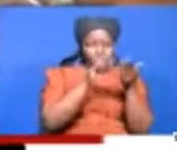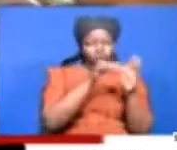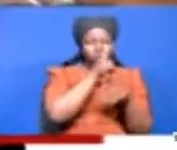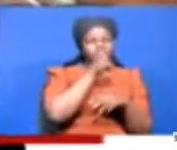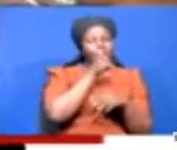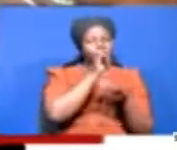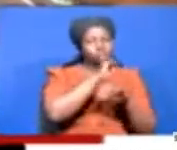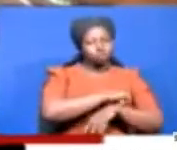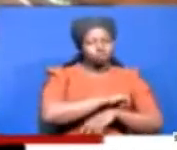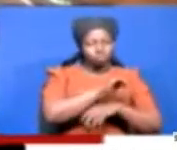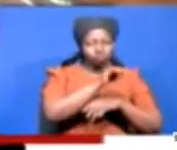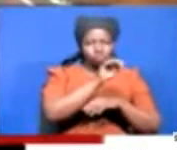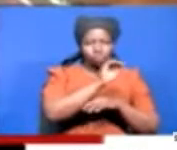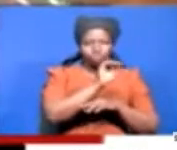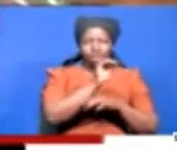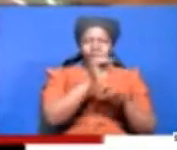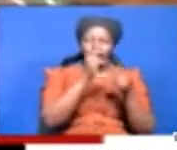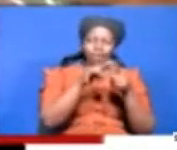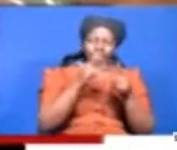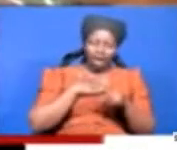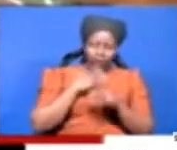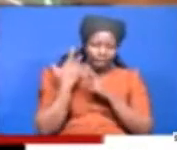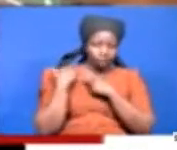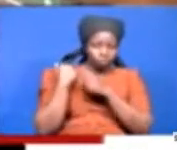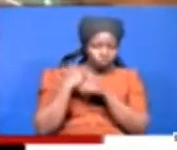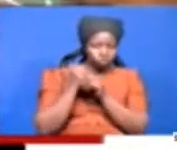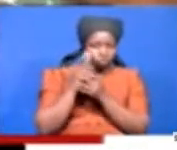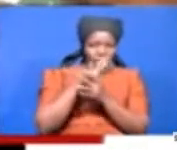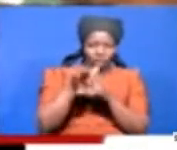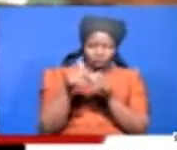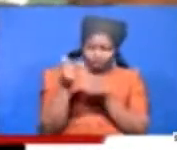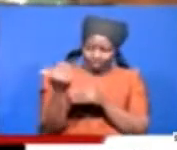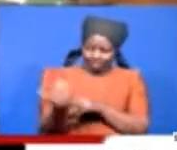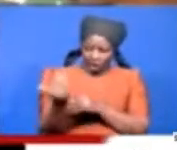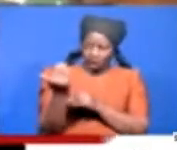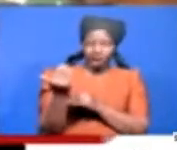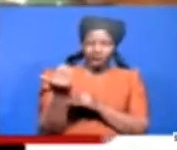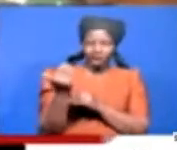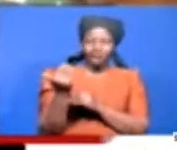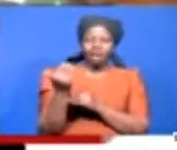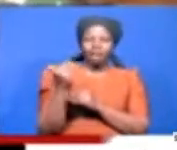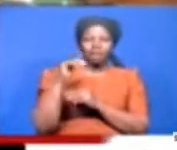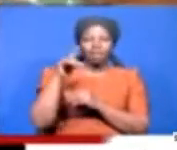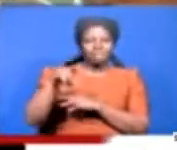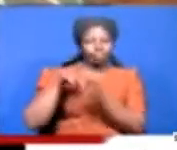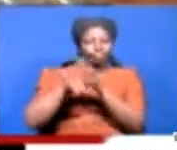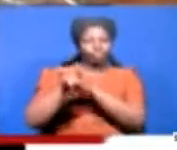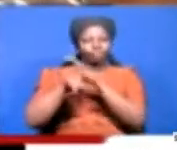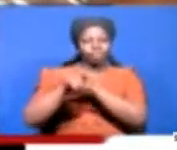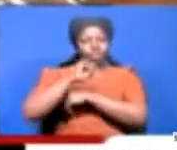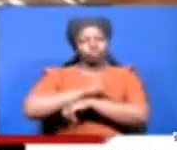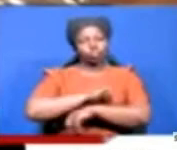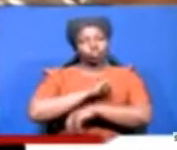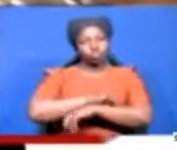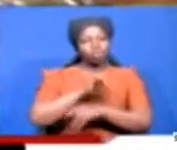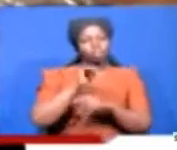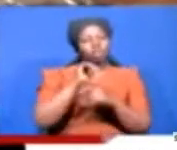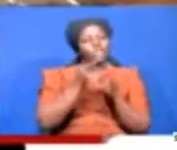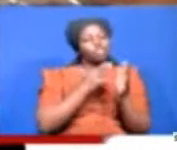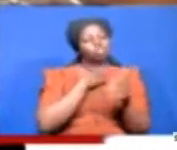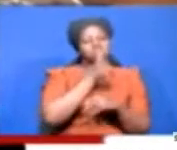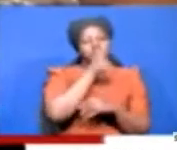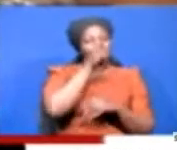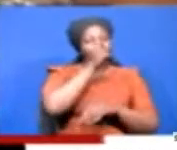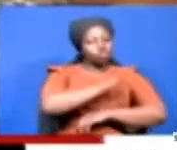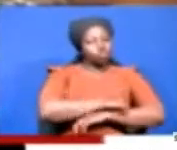But if you choose to go to a private school, first of all, check your pocket. And if you have a few coins there, then you do so. Mombasa is not